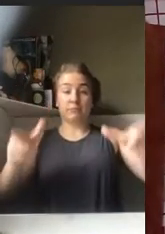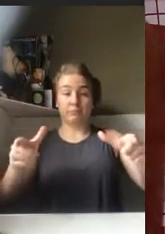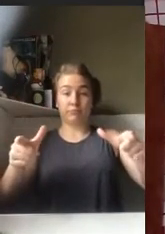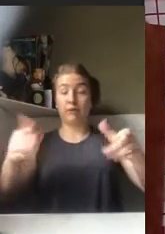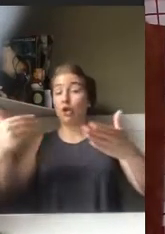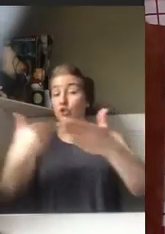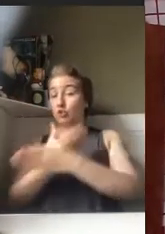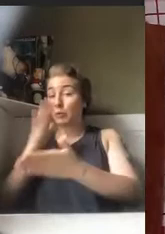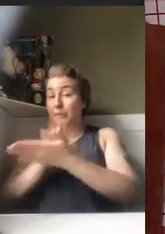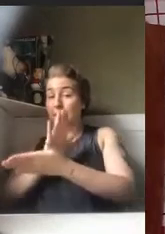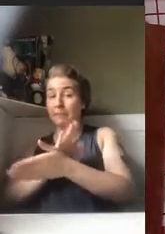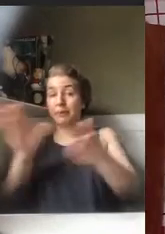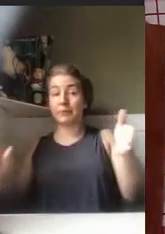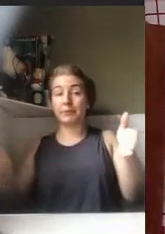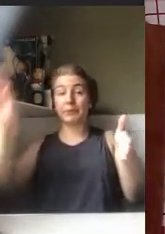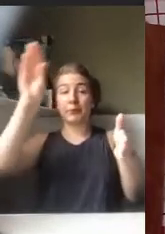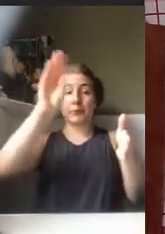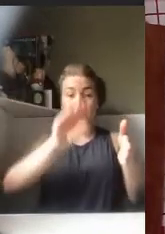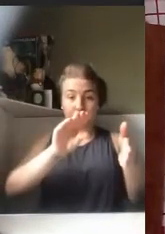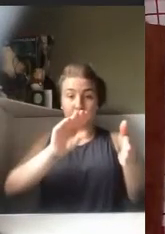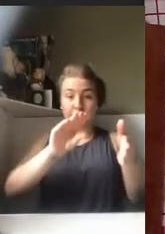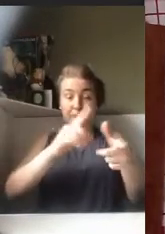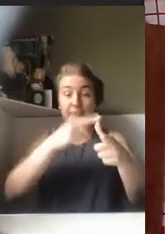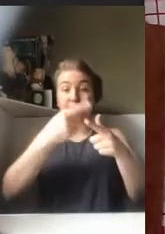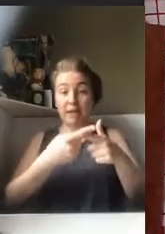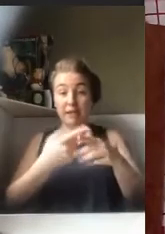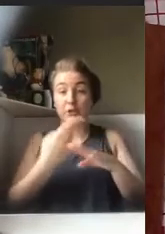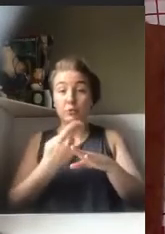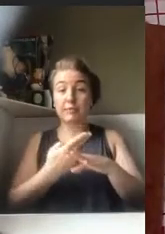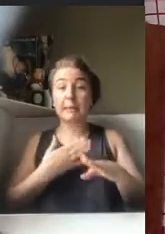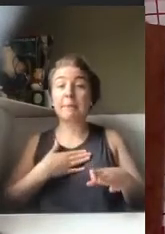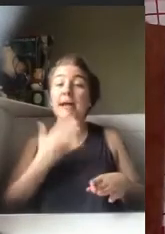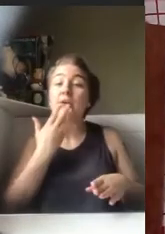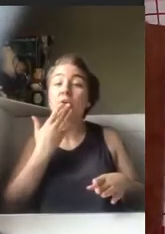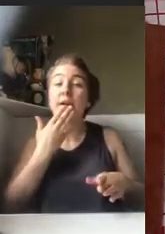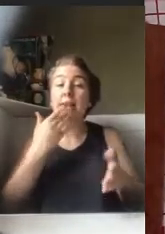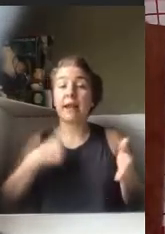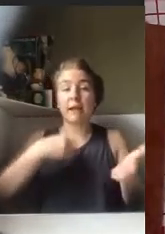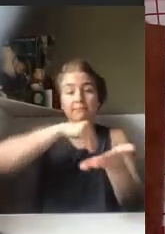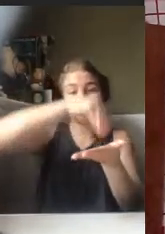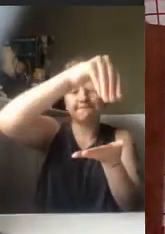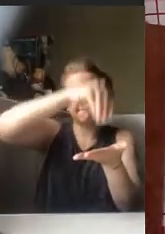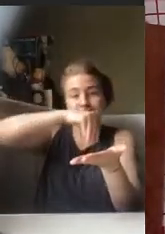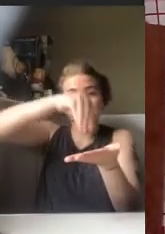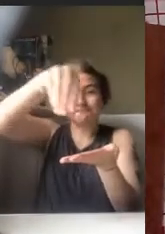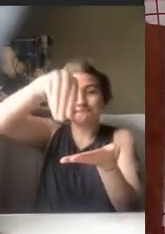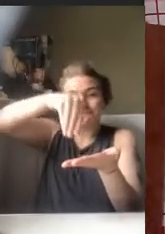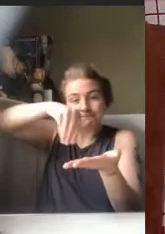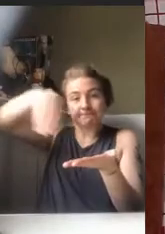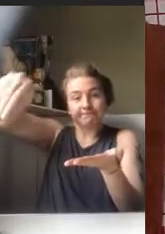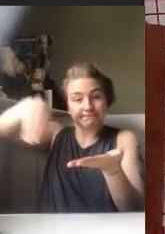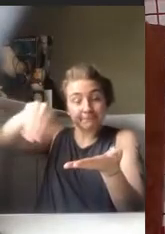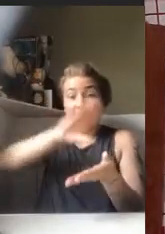of a crayon, rub all over the piece of paper, and you'll see your image appear.